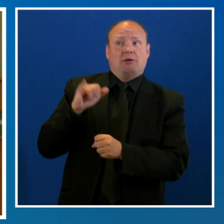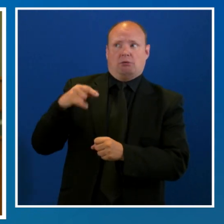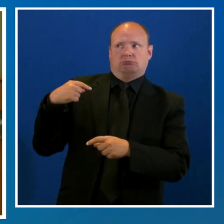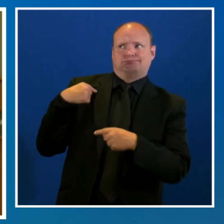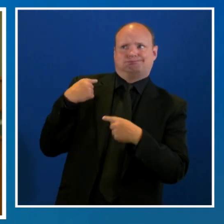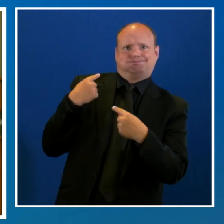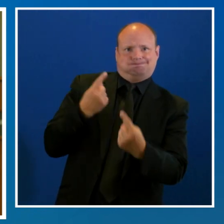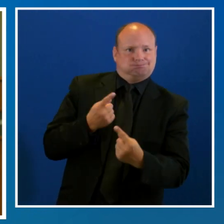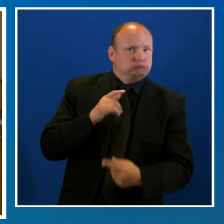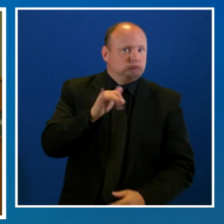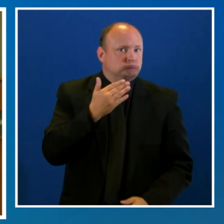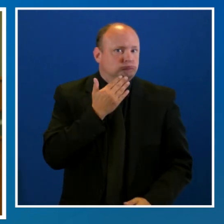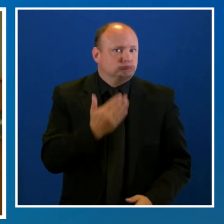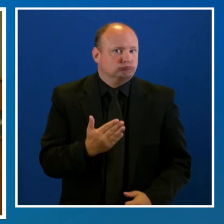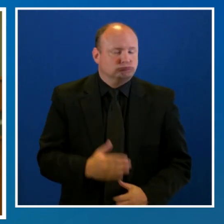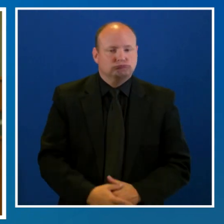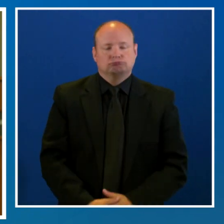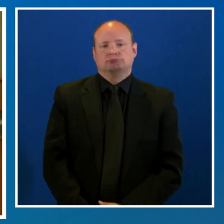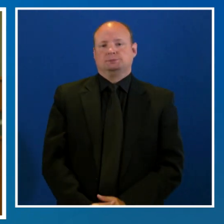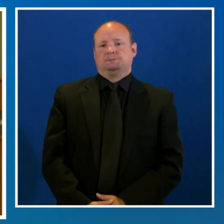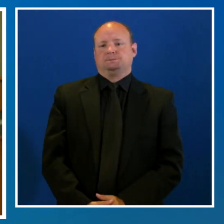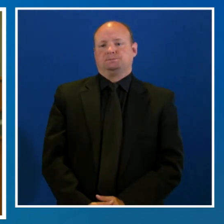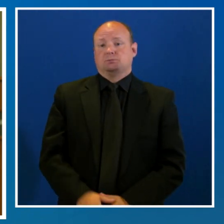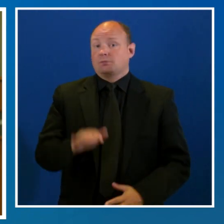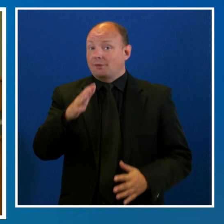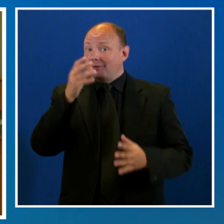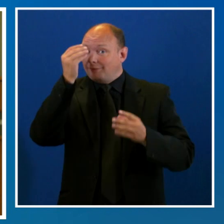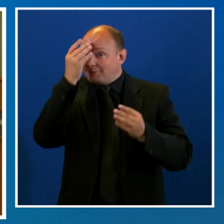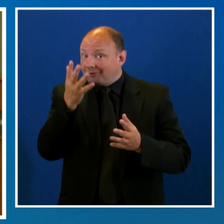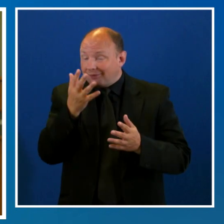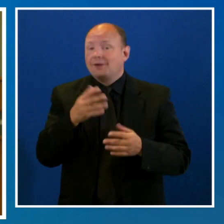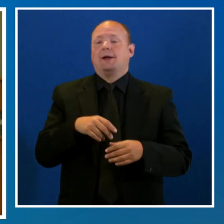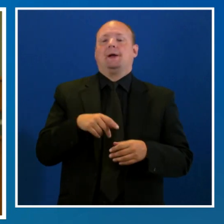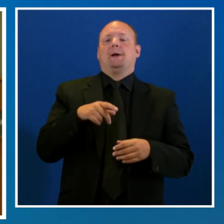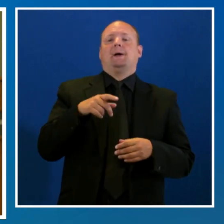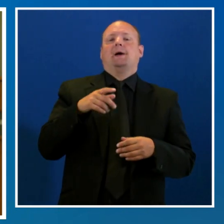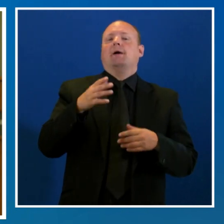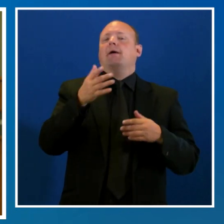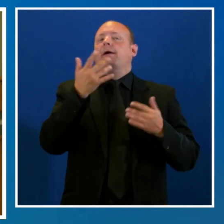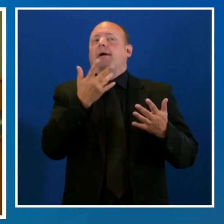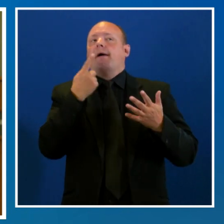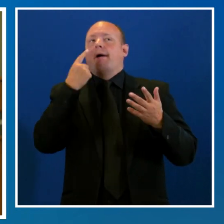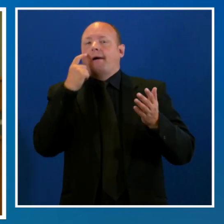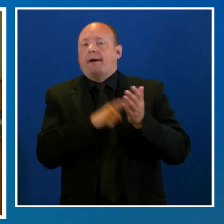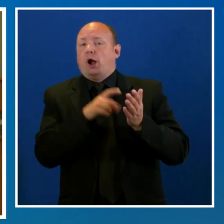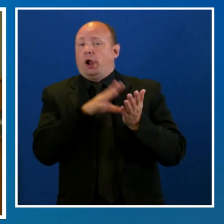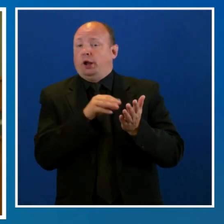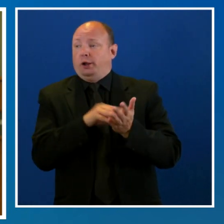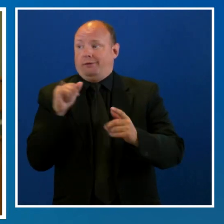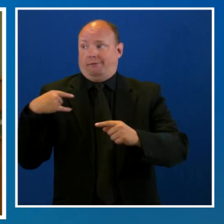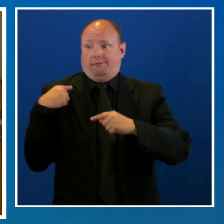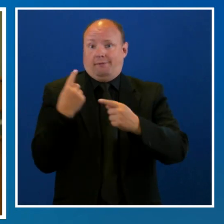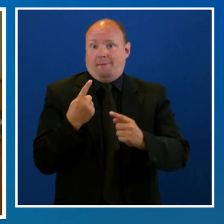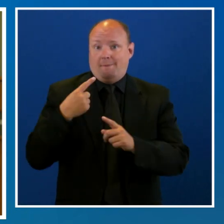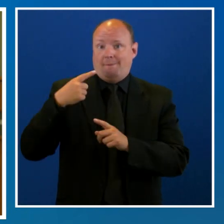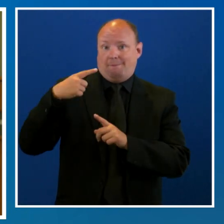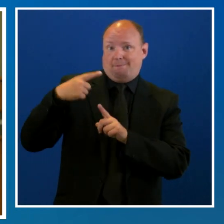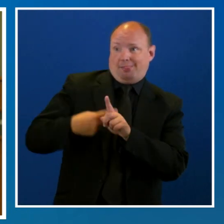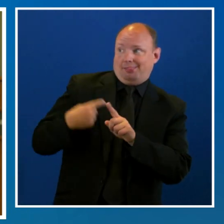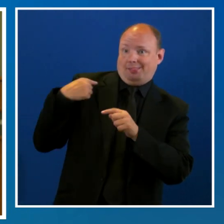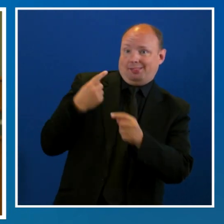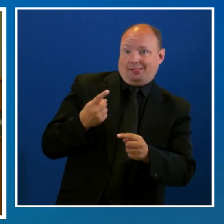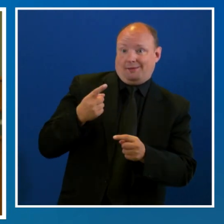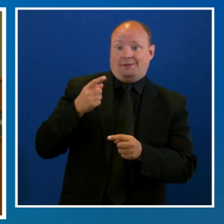July. However, as we've learned from the past 16 months, COVID-19 is